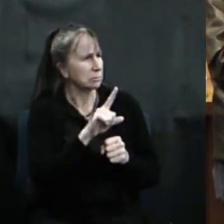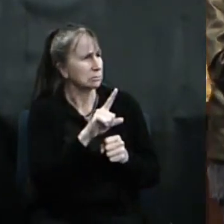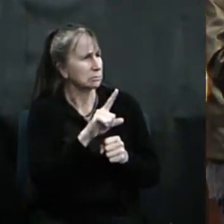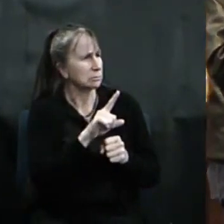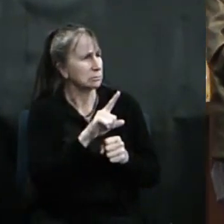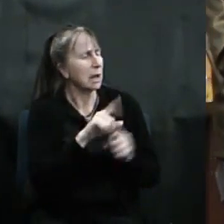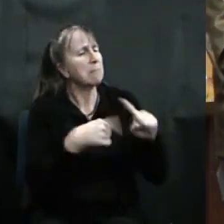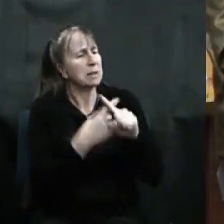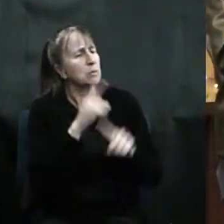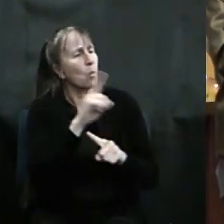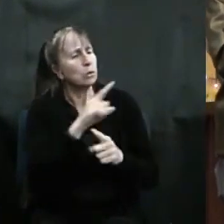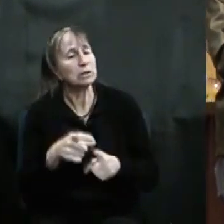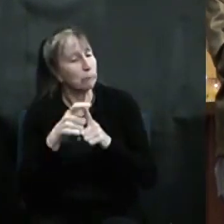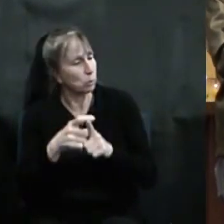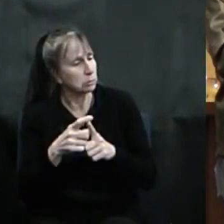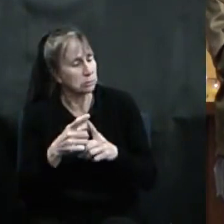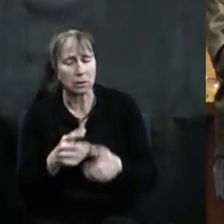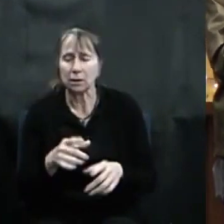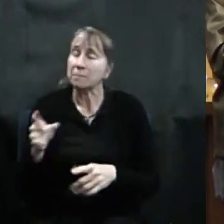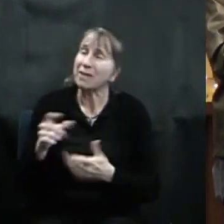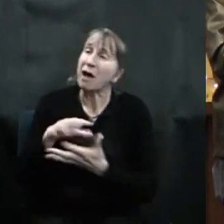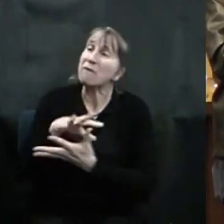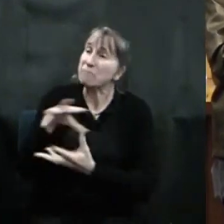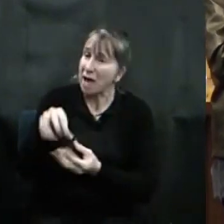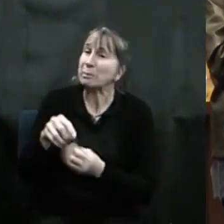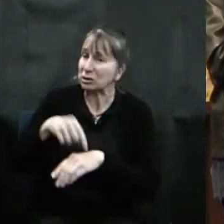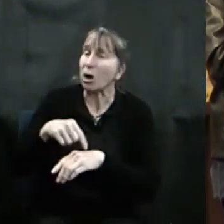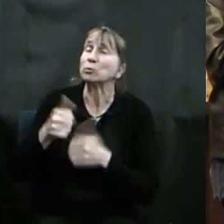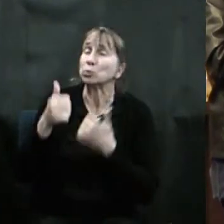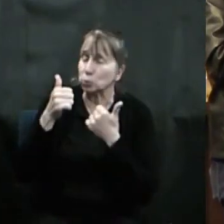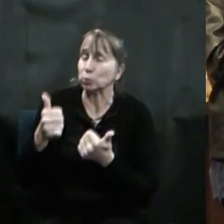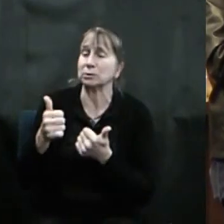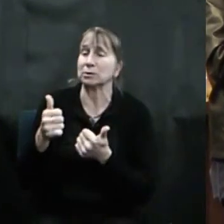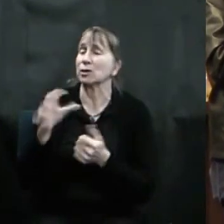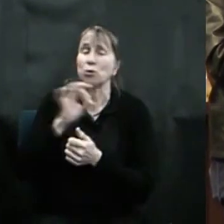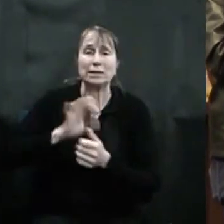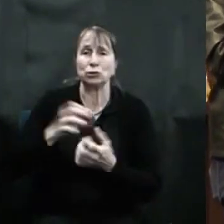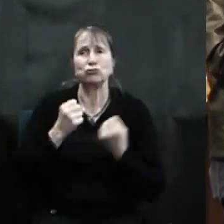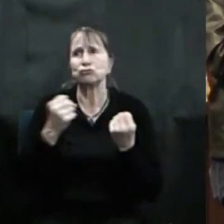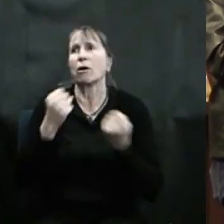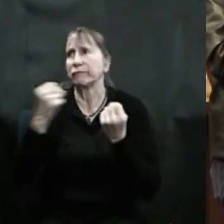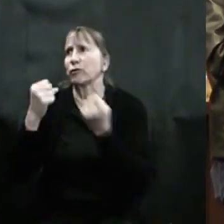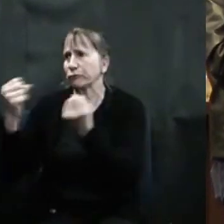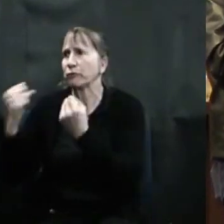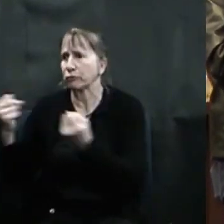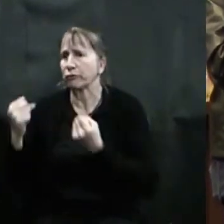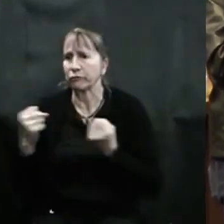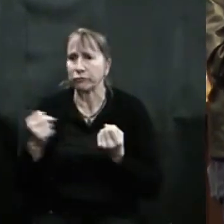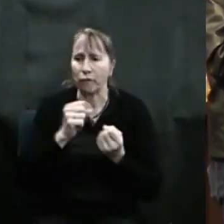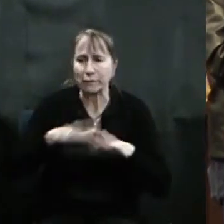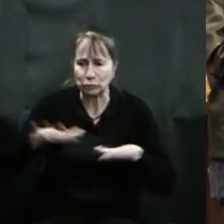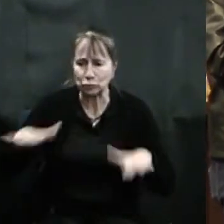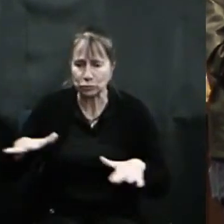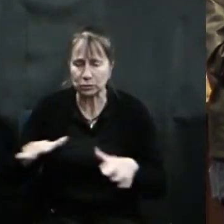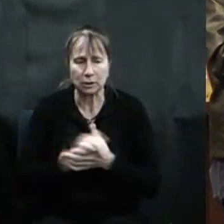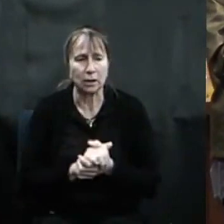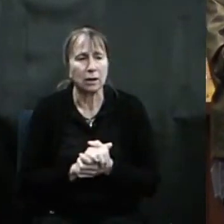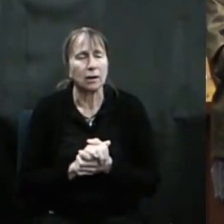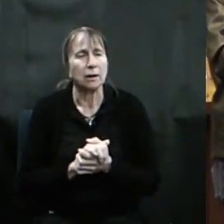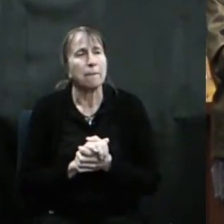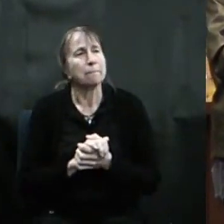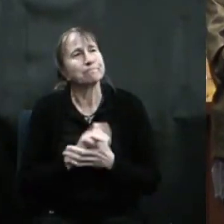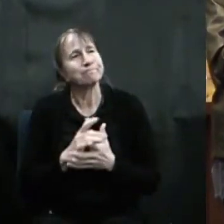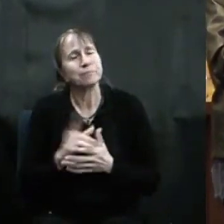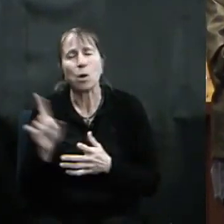hard? Family time's been great. Not ferrying around the kids all over the place, that's been fantastic. Hard? Yeah, I guess